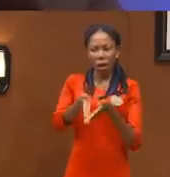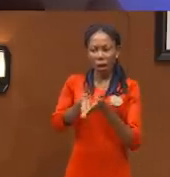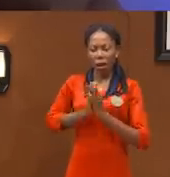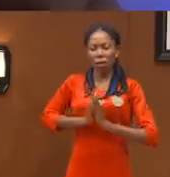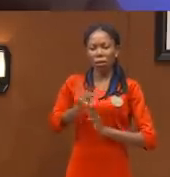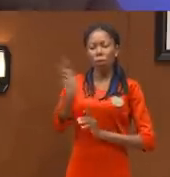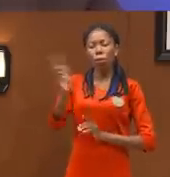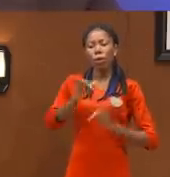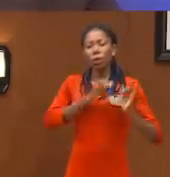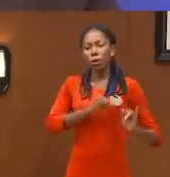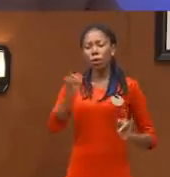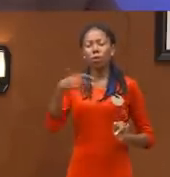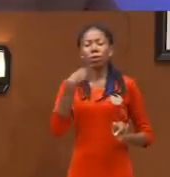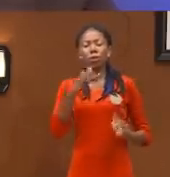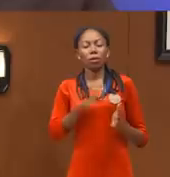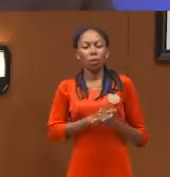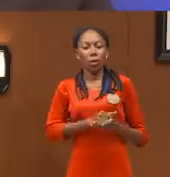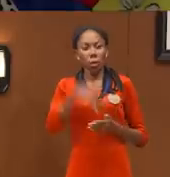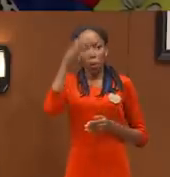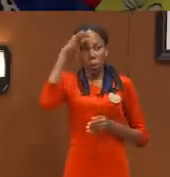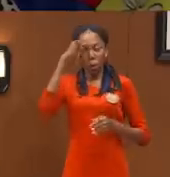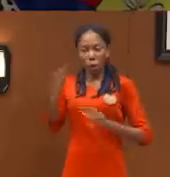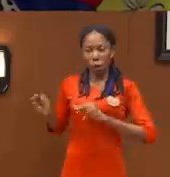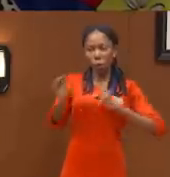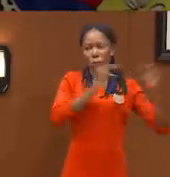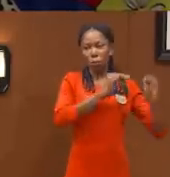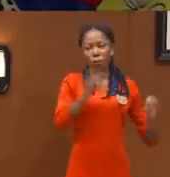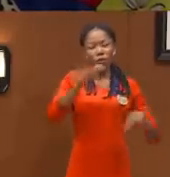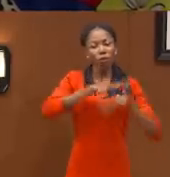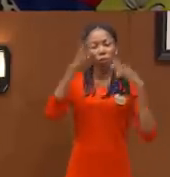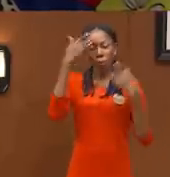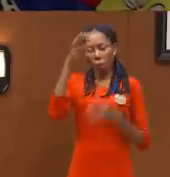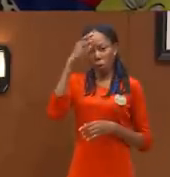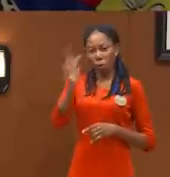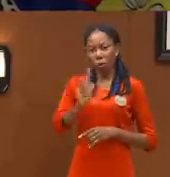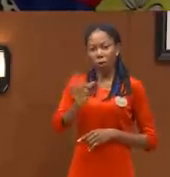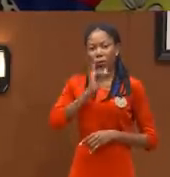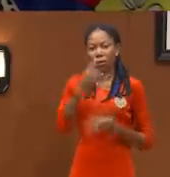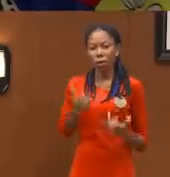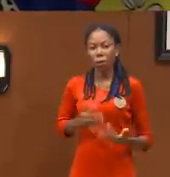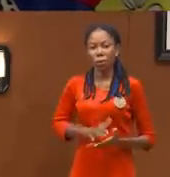packed out from that place where he stays. So you can't trace him now? I can't trace him.